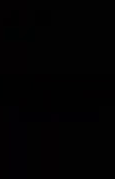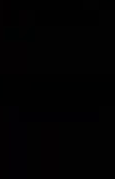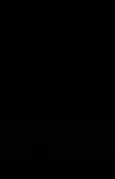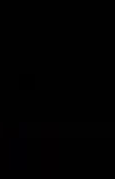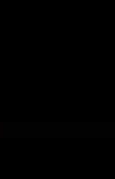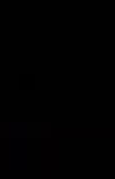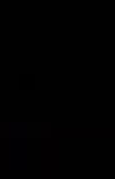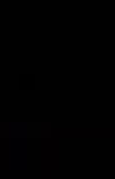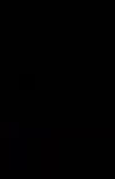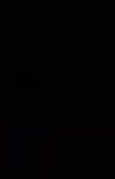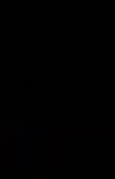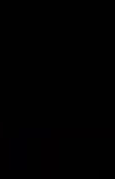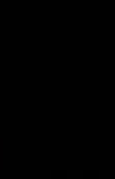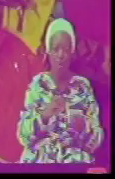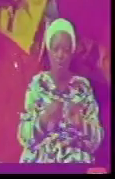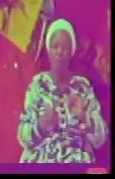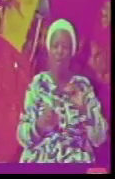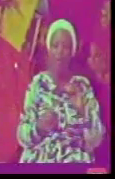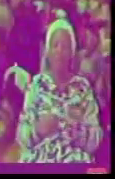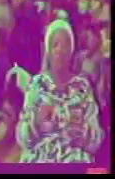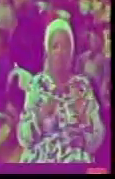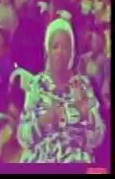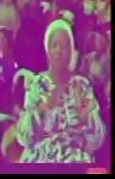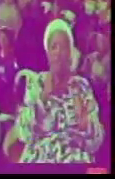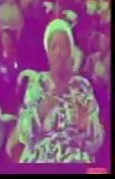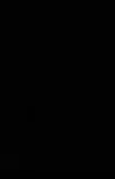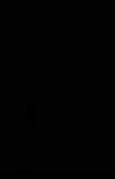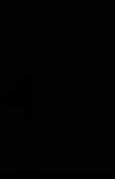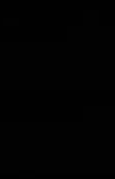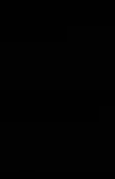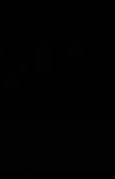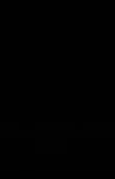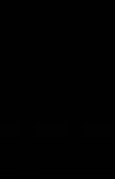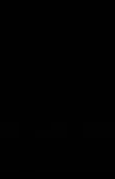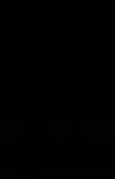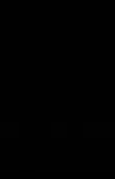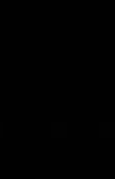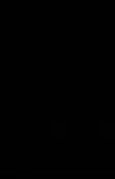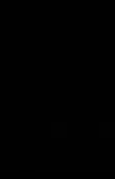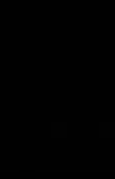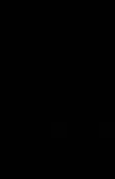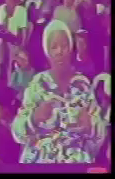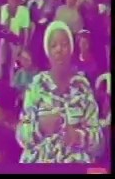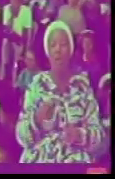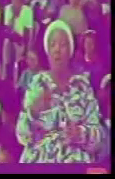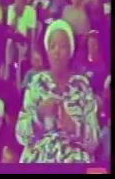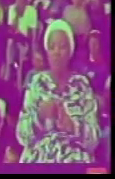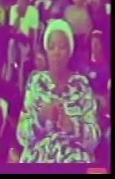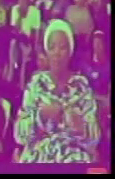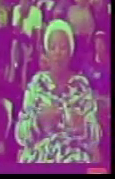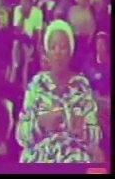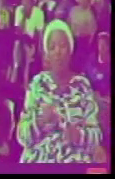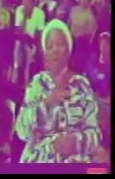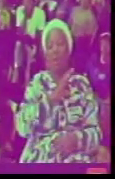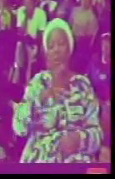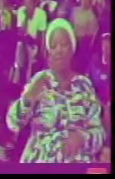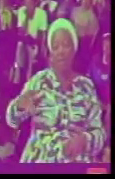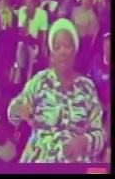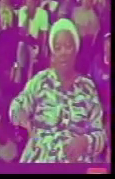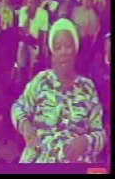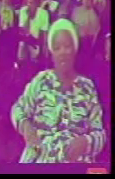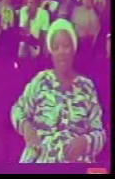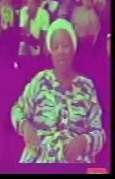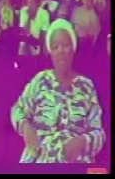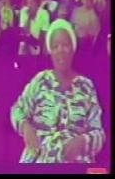new life come to you. It will have compassion. Point number two, compassion and